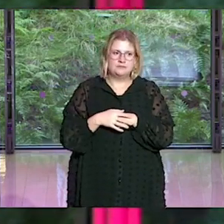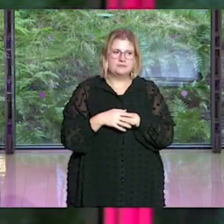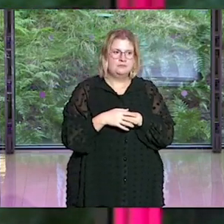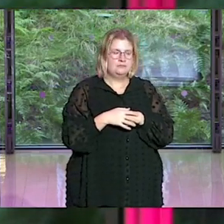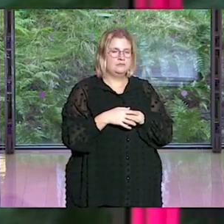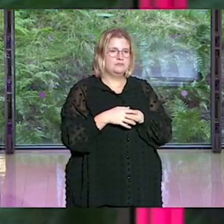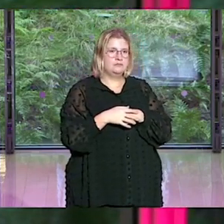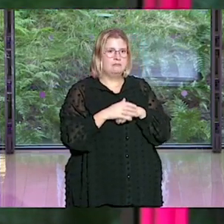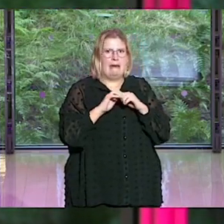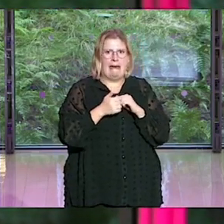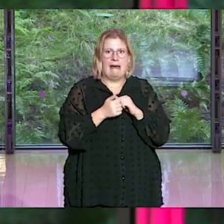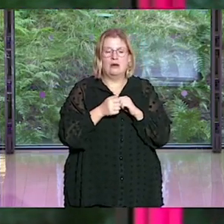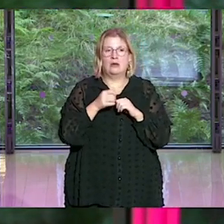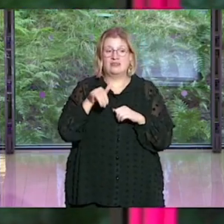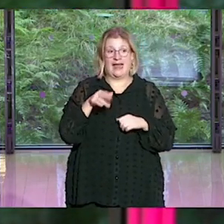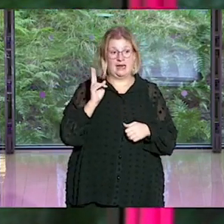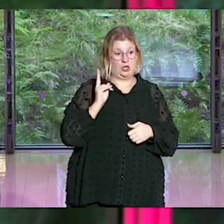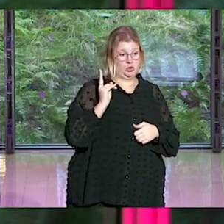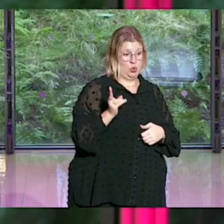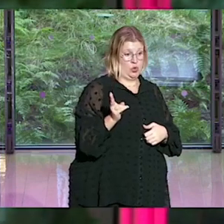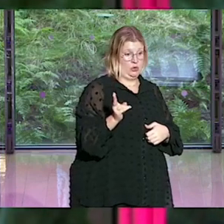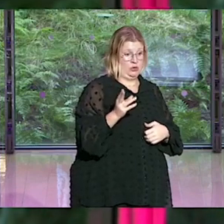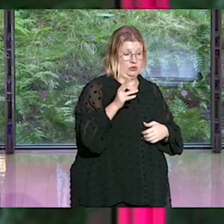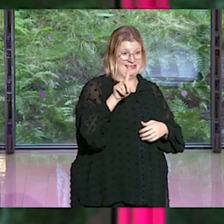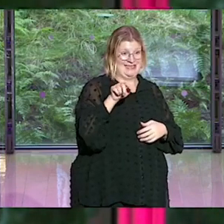Universal. How are we going to store that historical data?